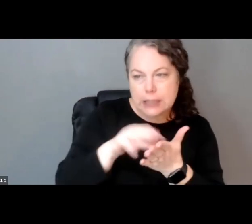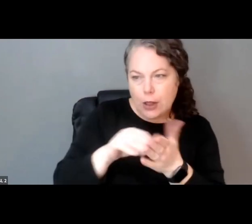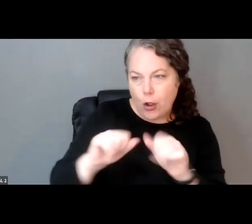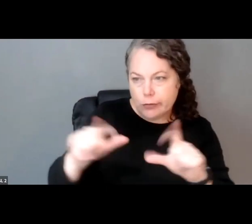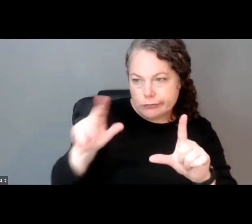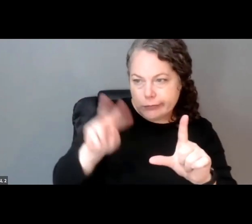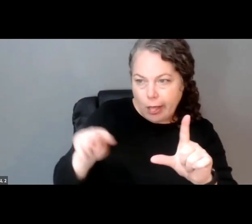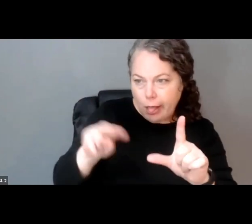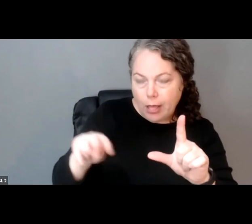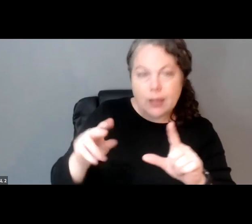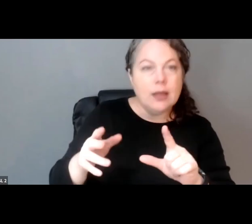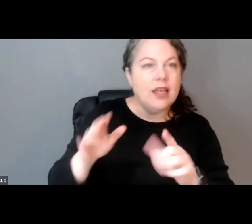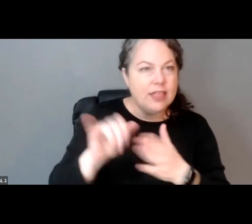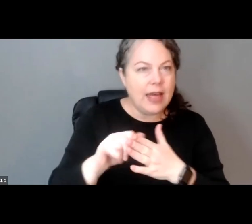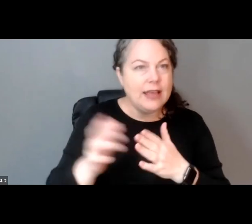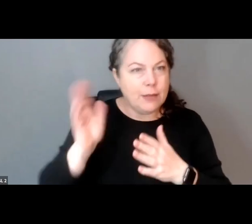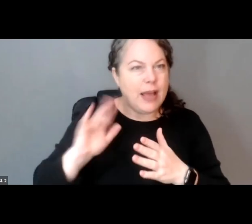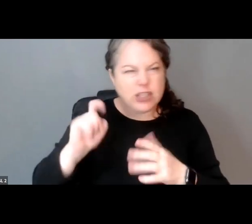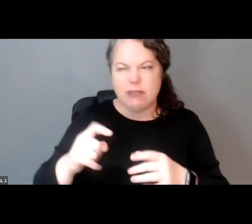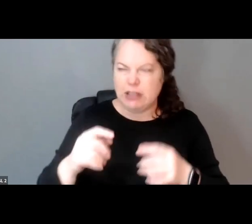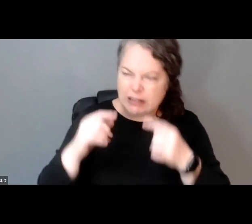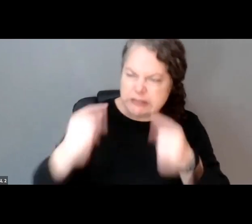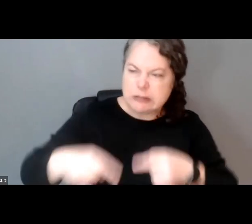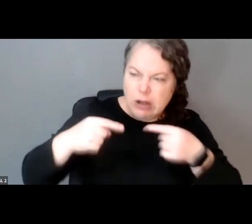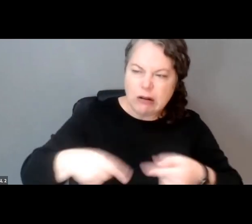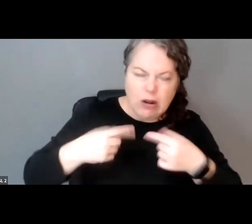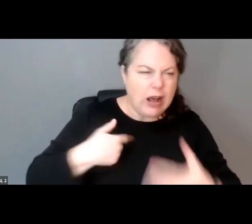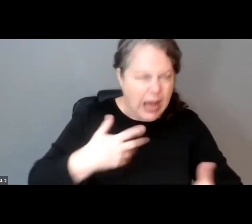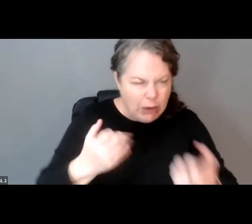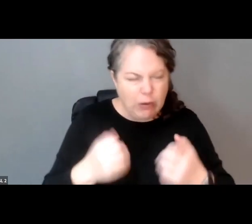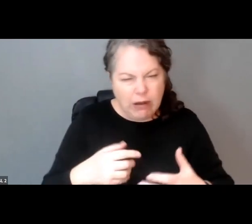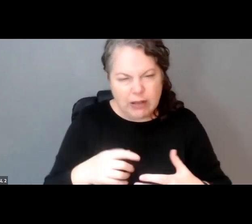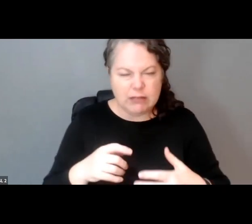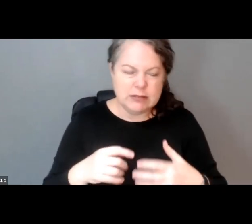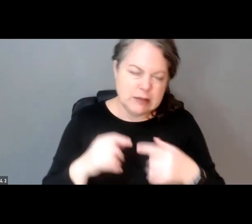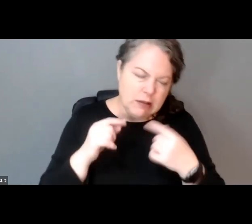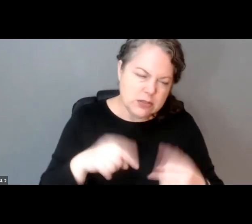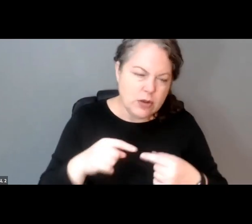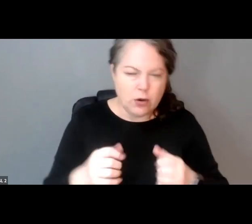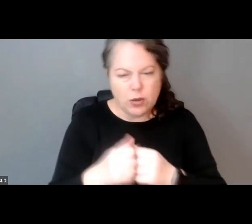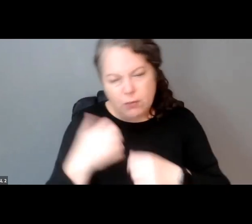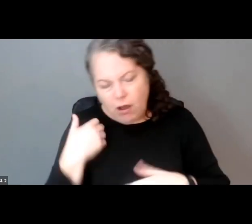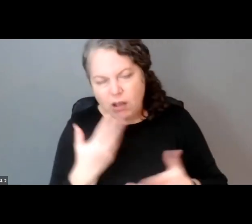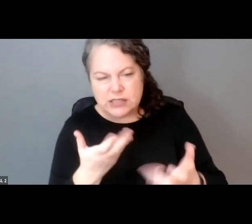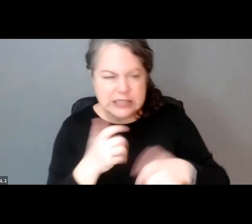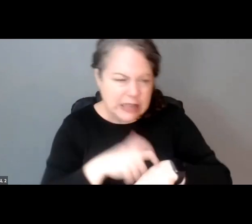you used to have to fight tooth and nail for became popular by the general public. So,